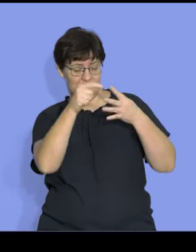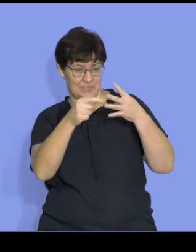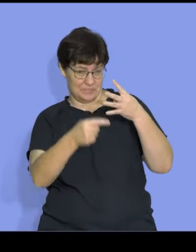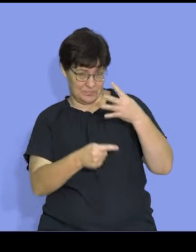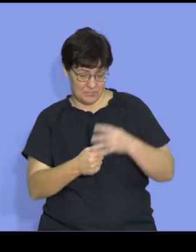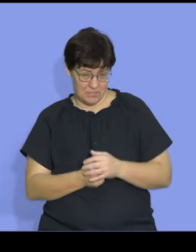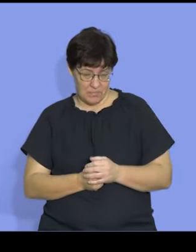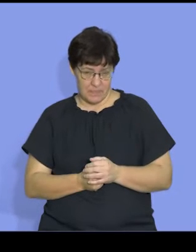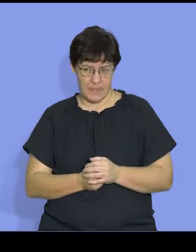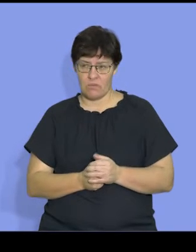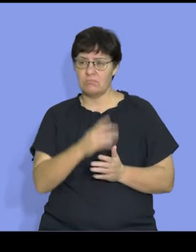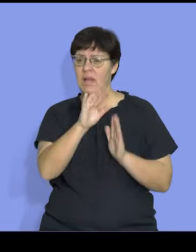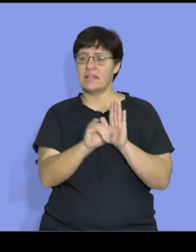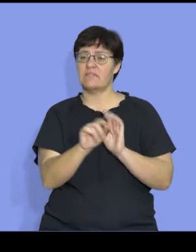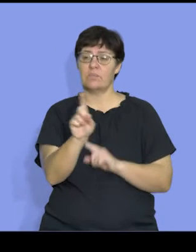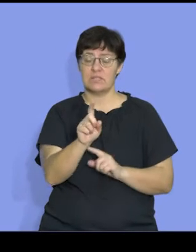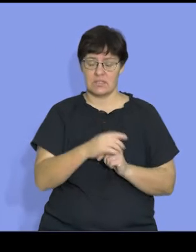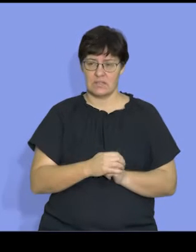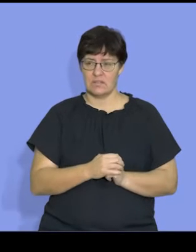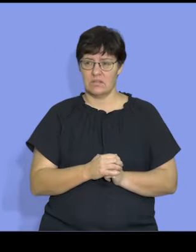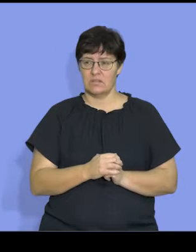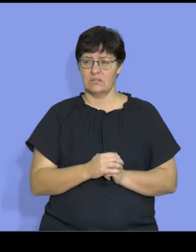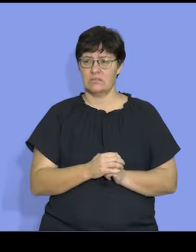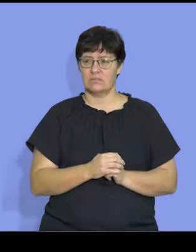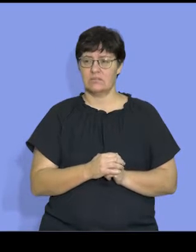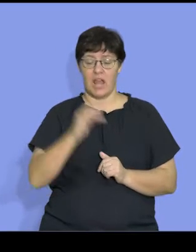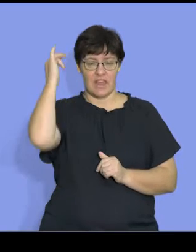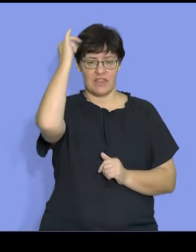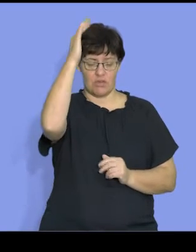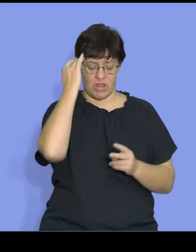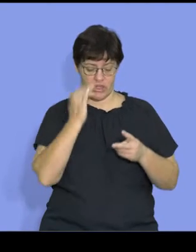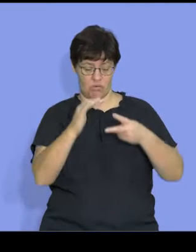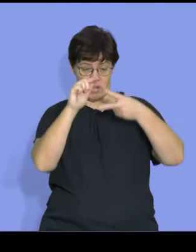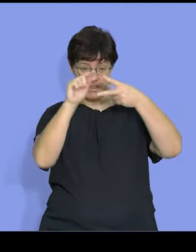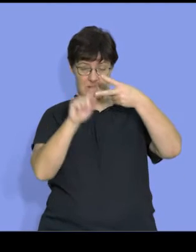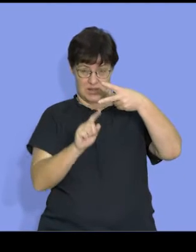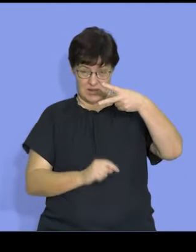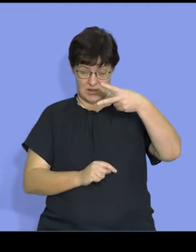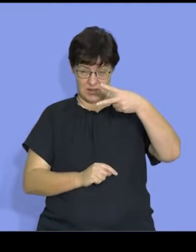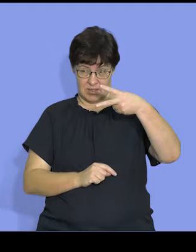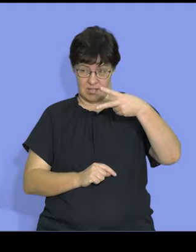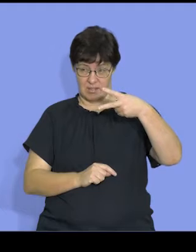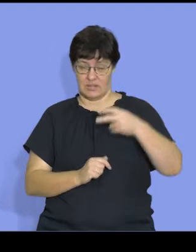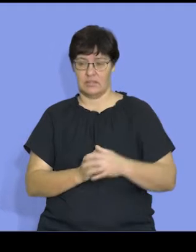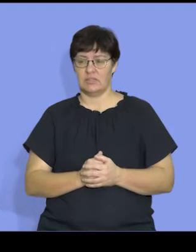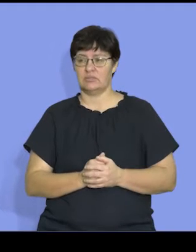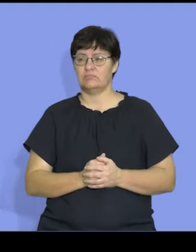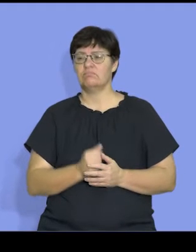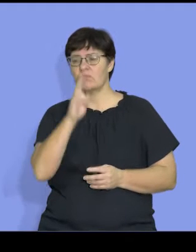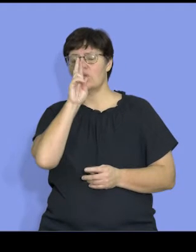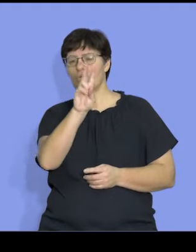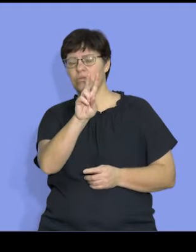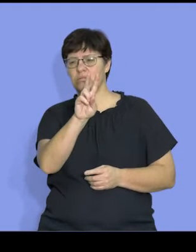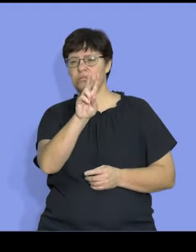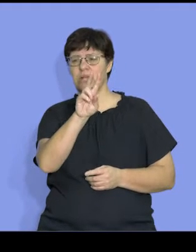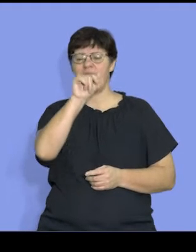So we've identified the two broader theories that have got to do with acids. So if you look at an